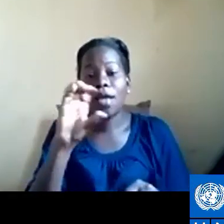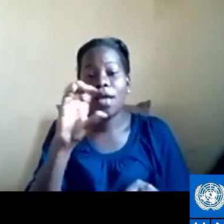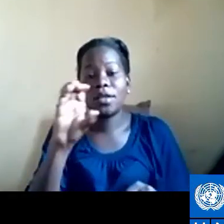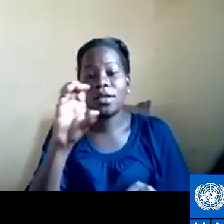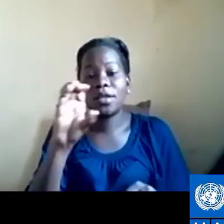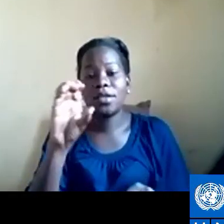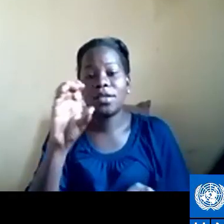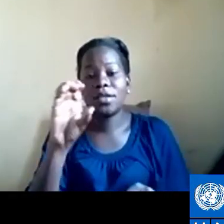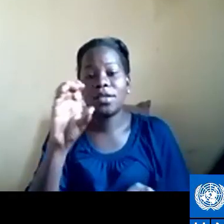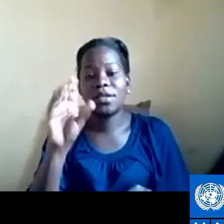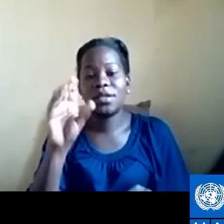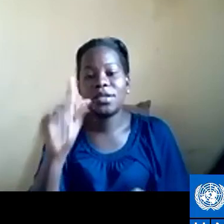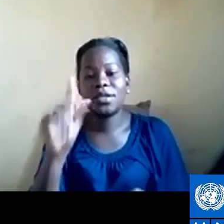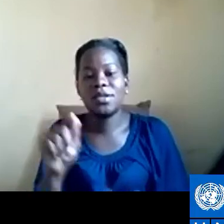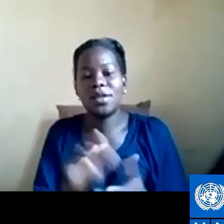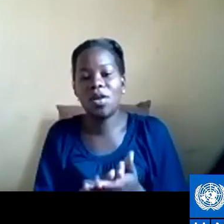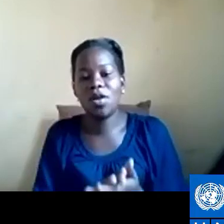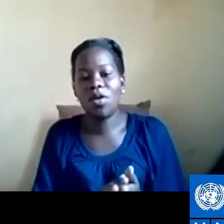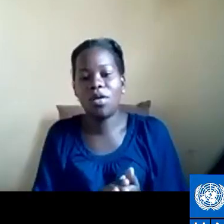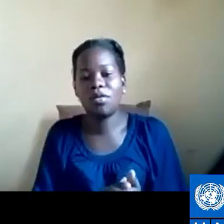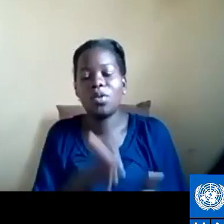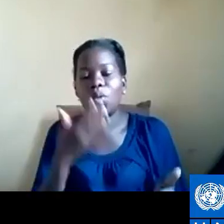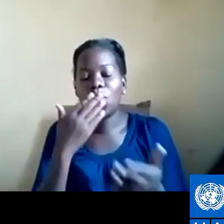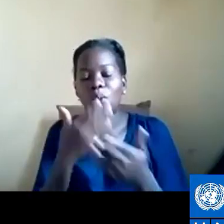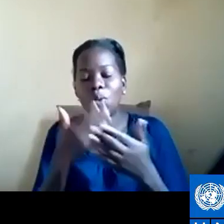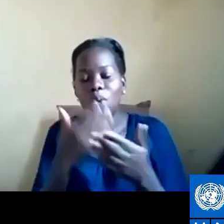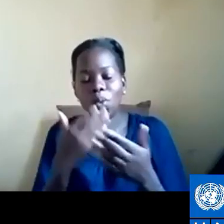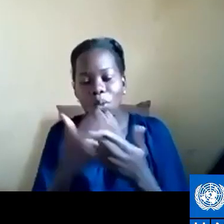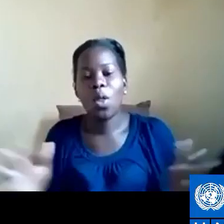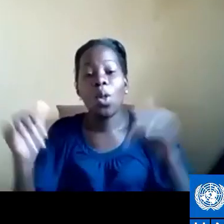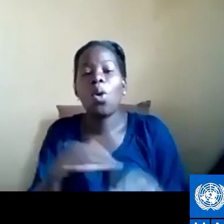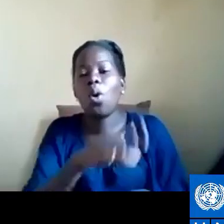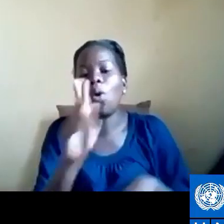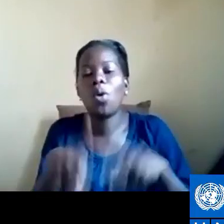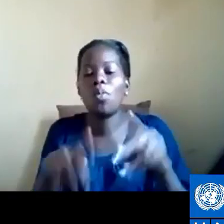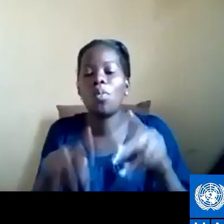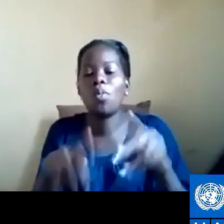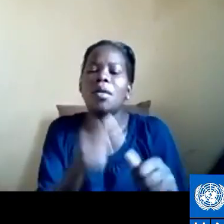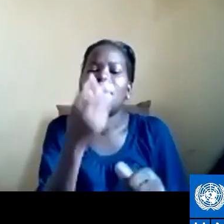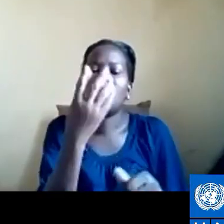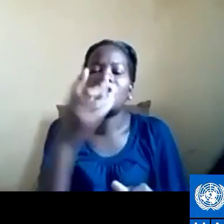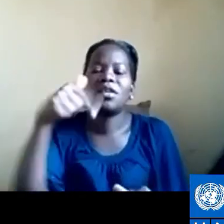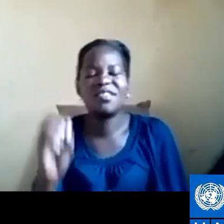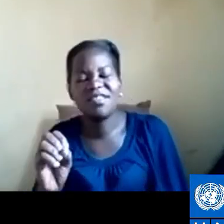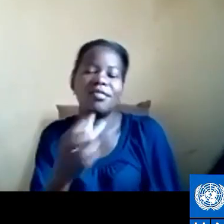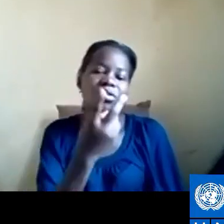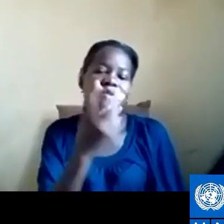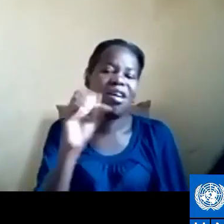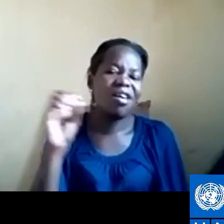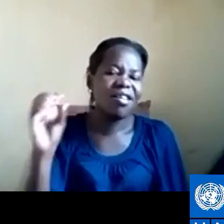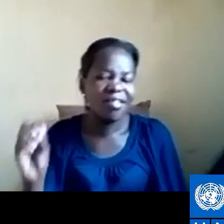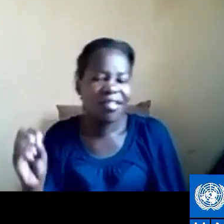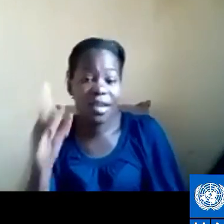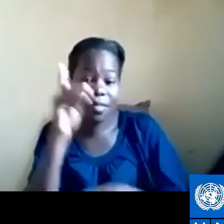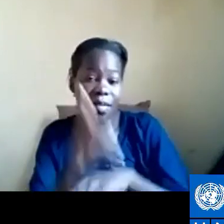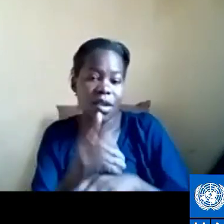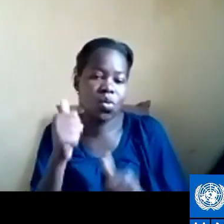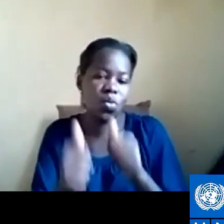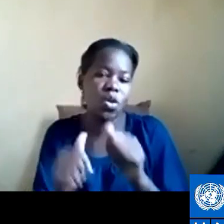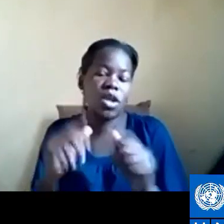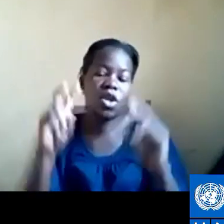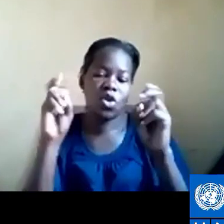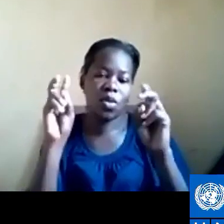guys logging in. We've had numbers of like 470, 200, 300. It varies depending on the topic, but it's